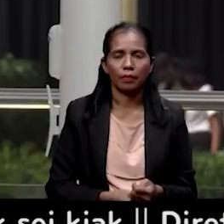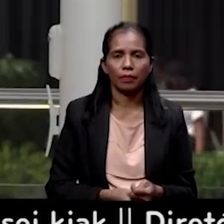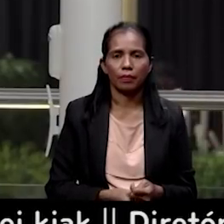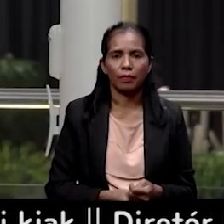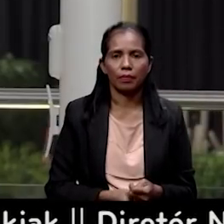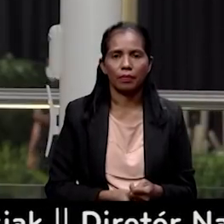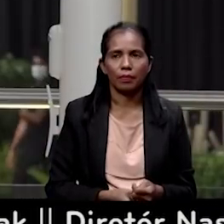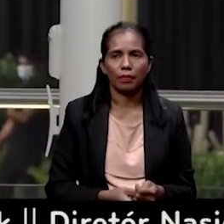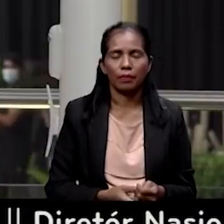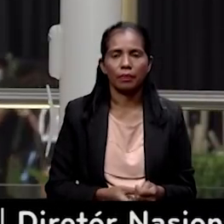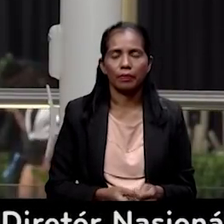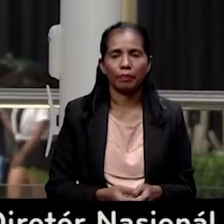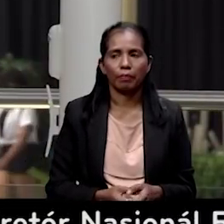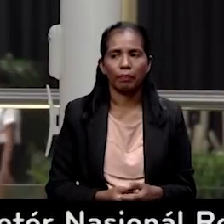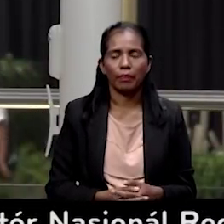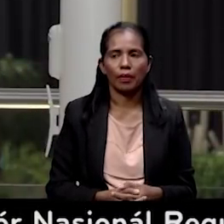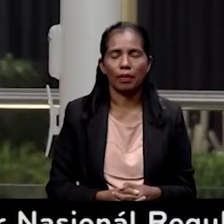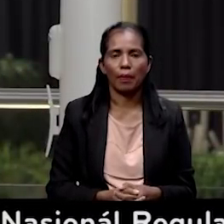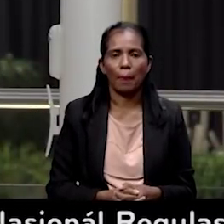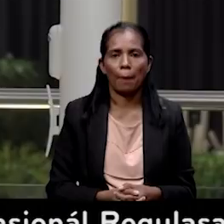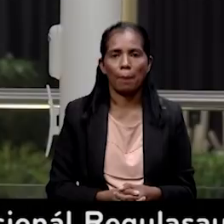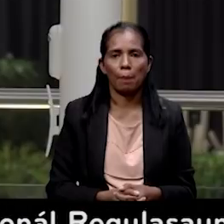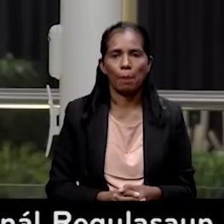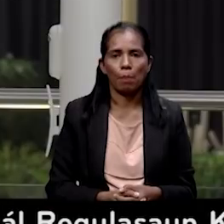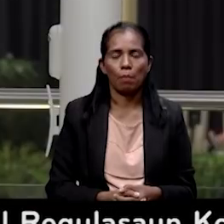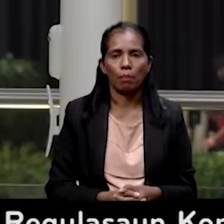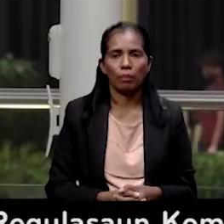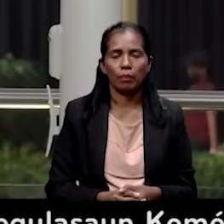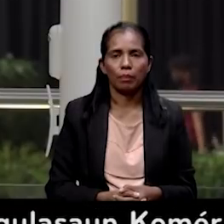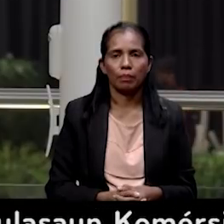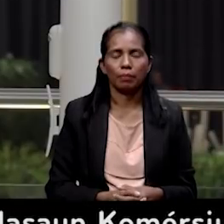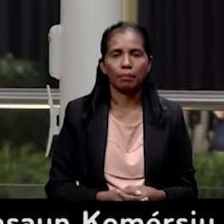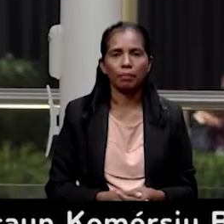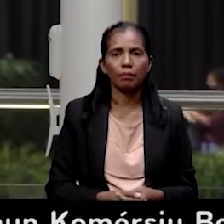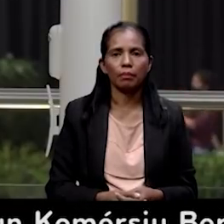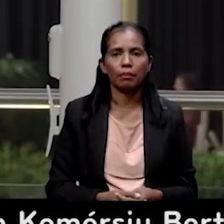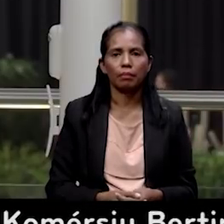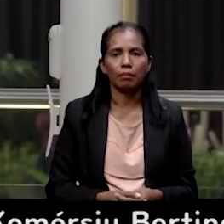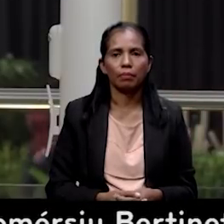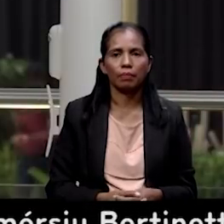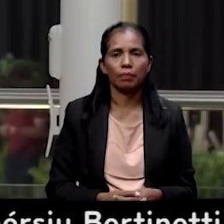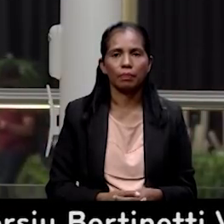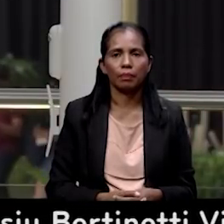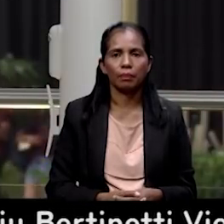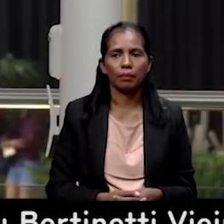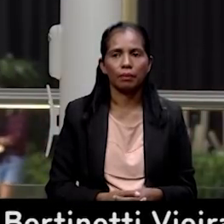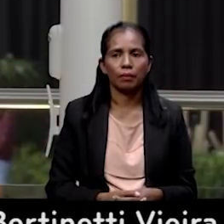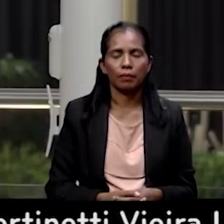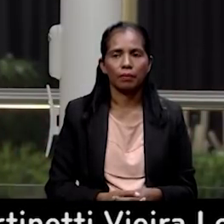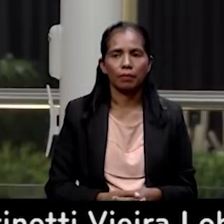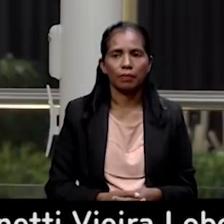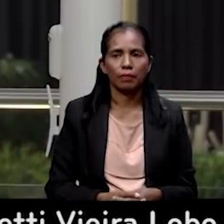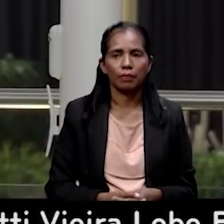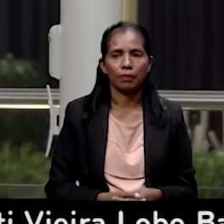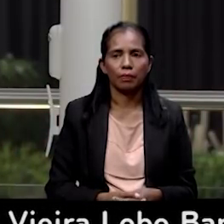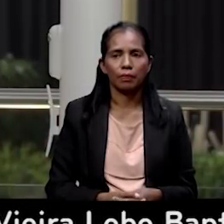Timor-Leste's pavilion exhibition under the theme of Explore the Undiscovered invites us all to